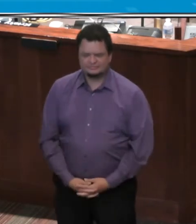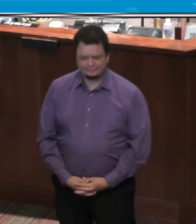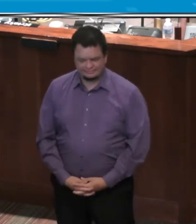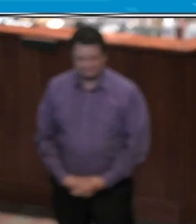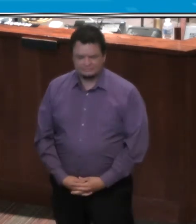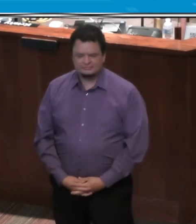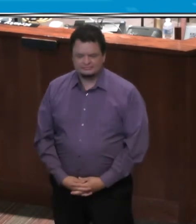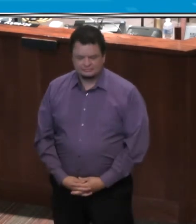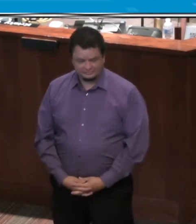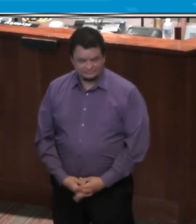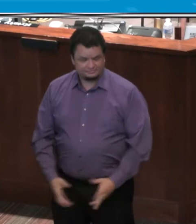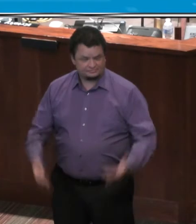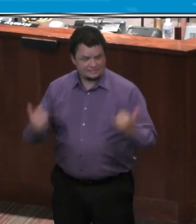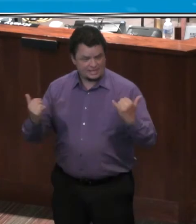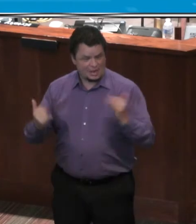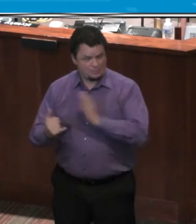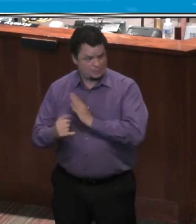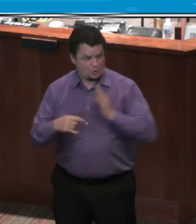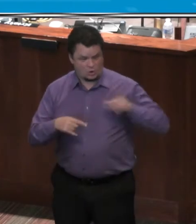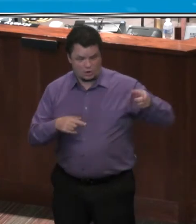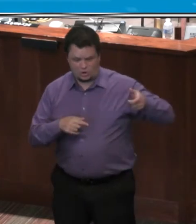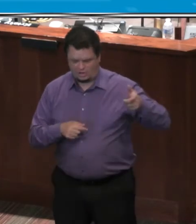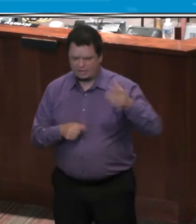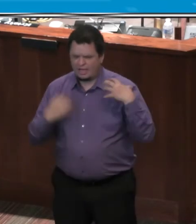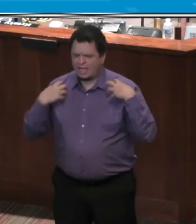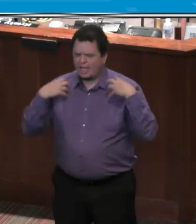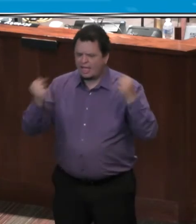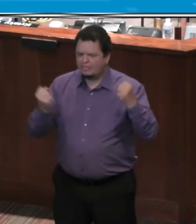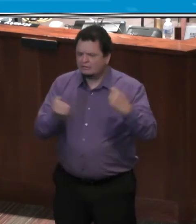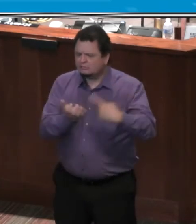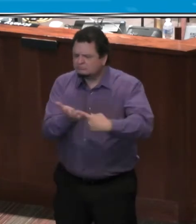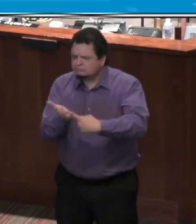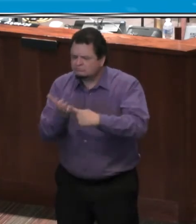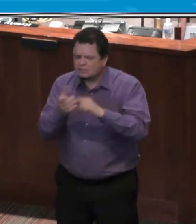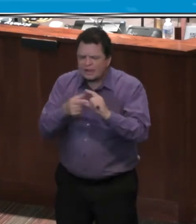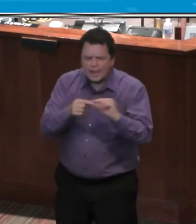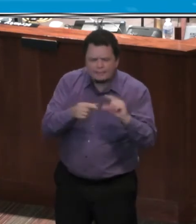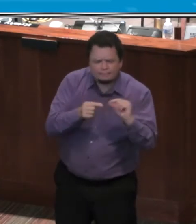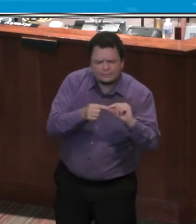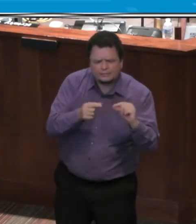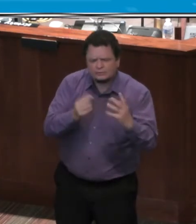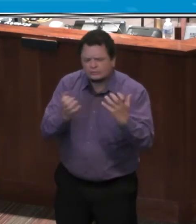I have a couple. I've had the opportunity to attend a